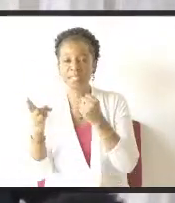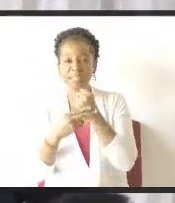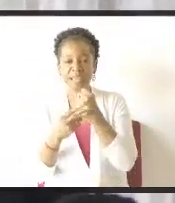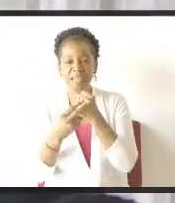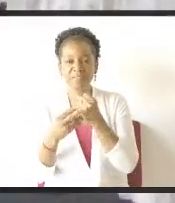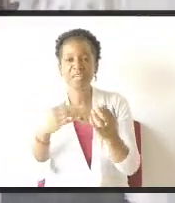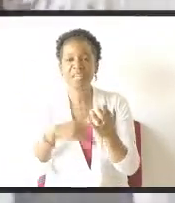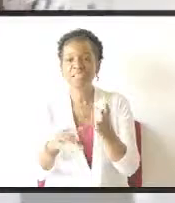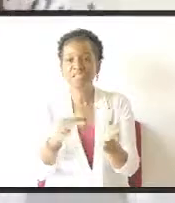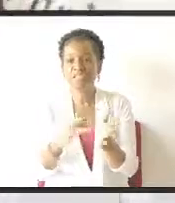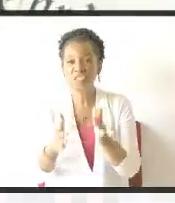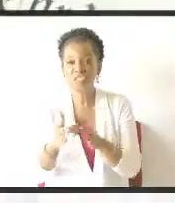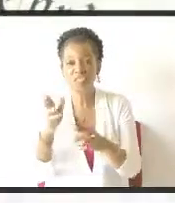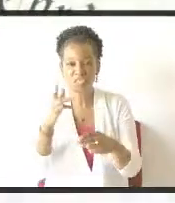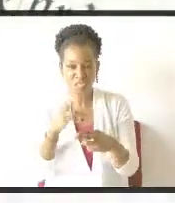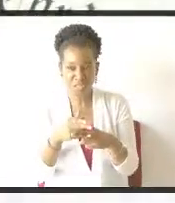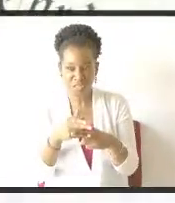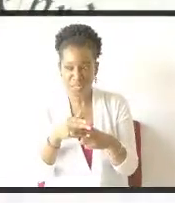Almighty God.